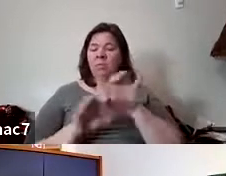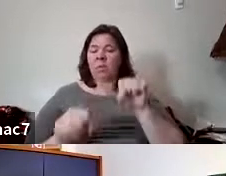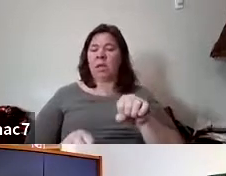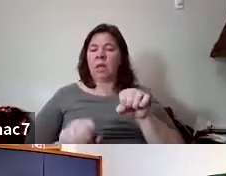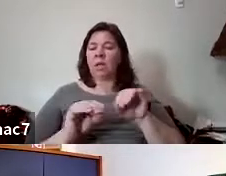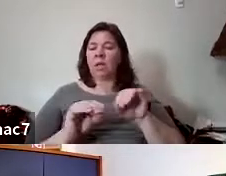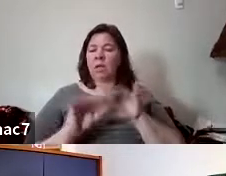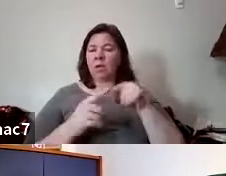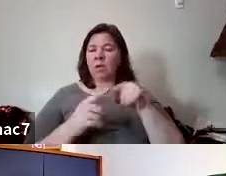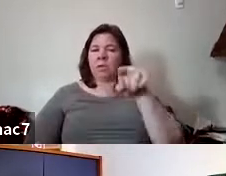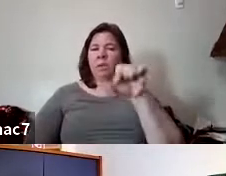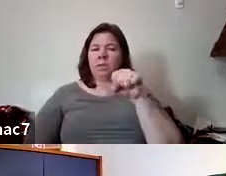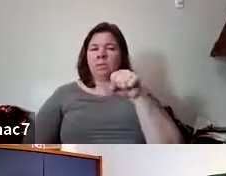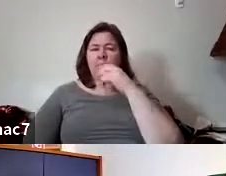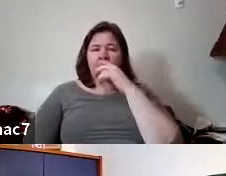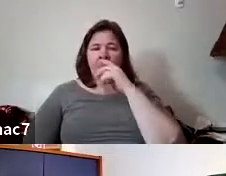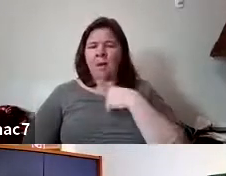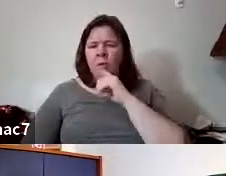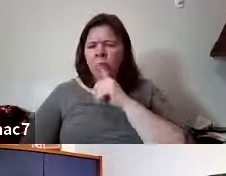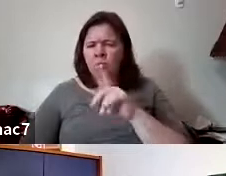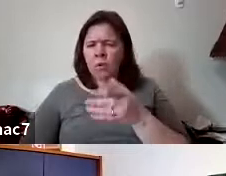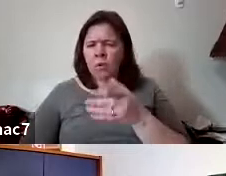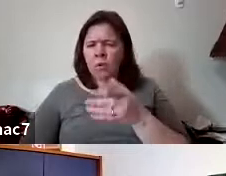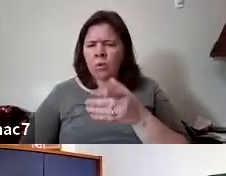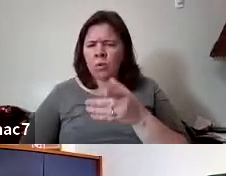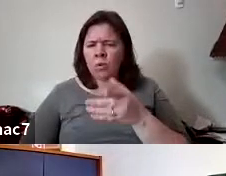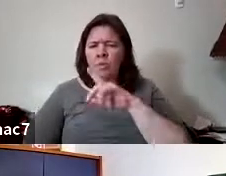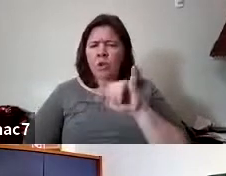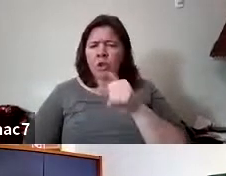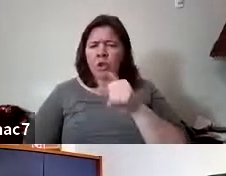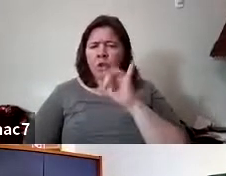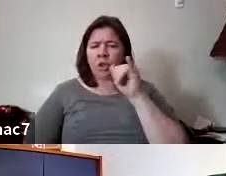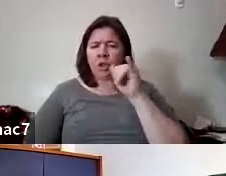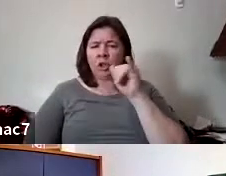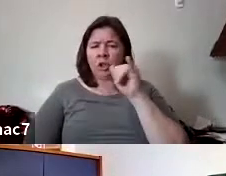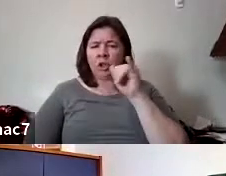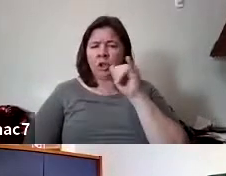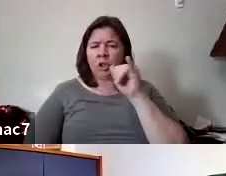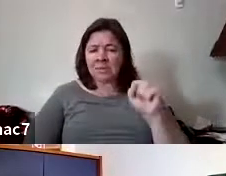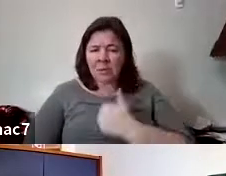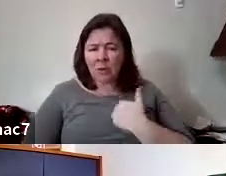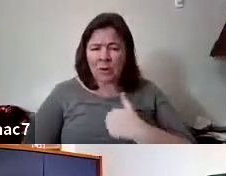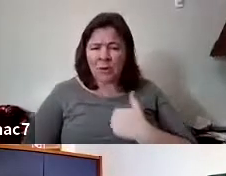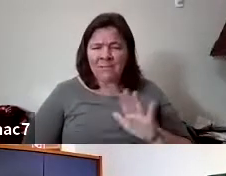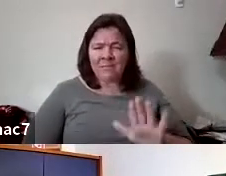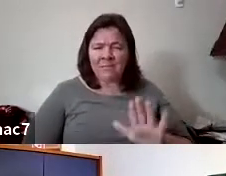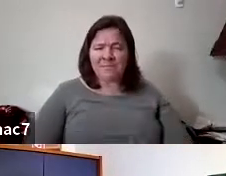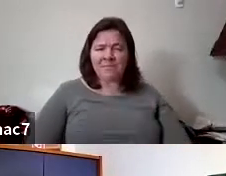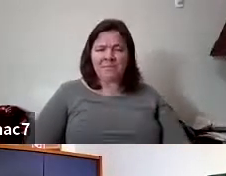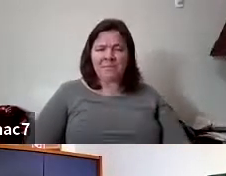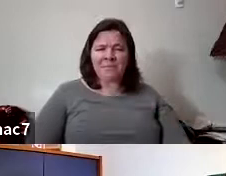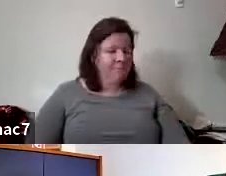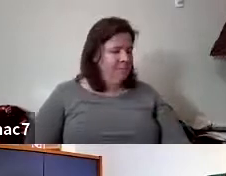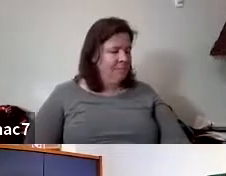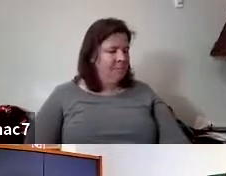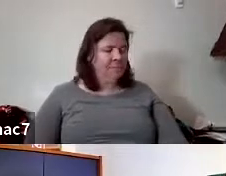It's yes. Sorry, I'm not sure who's asking me the question. I'm not seeing your name. James. Oh, okay. Sorry. Yes. Yeah, Well, I believe